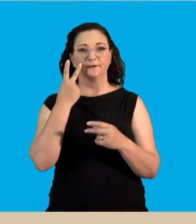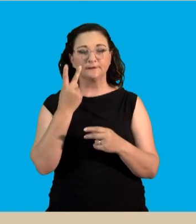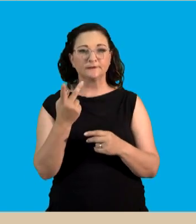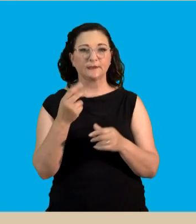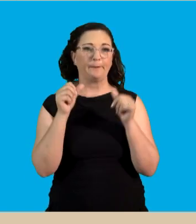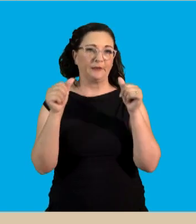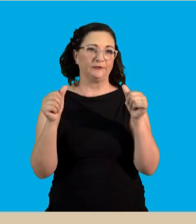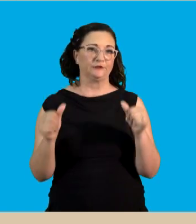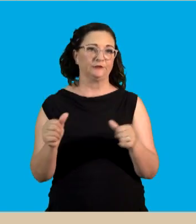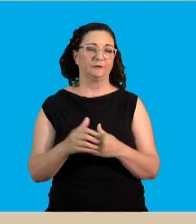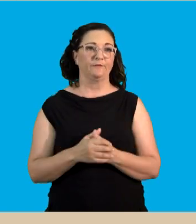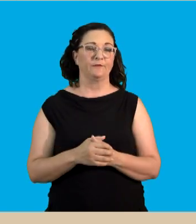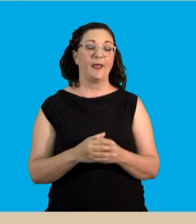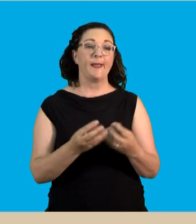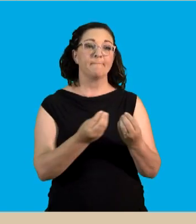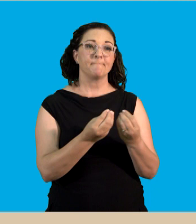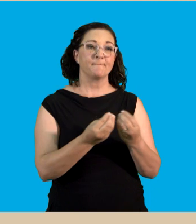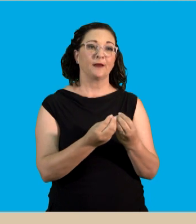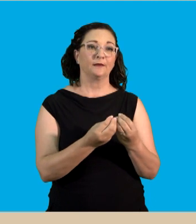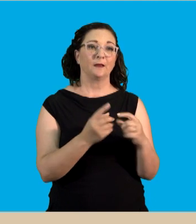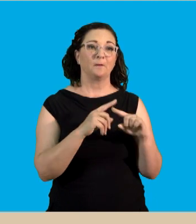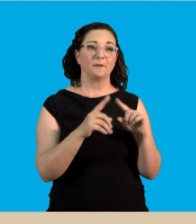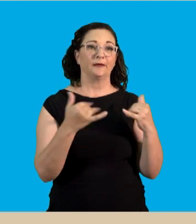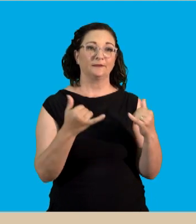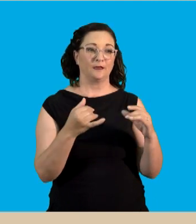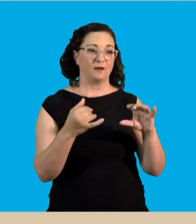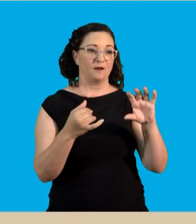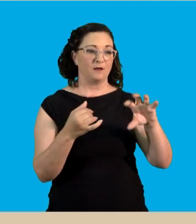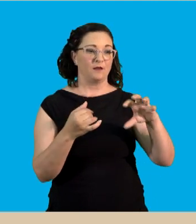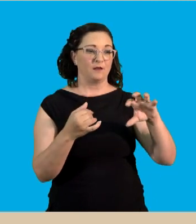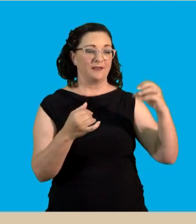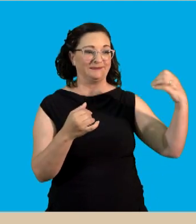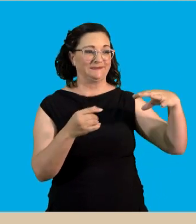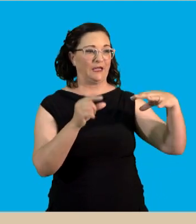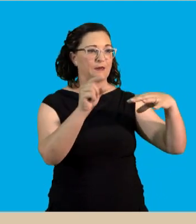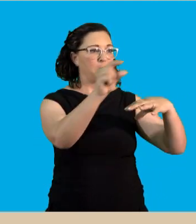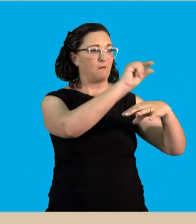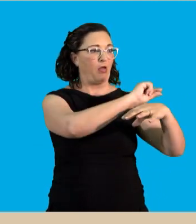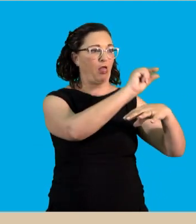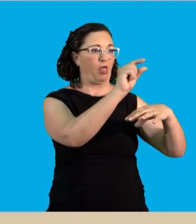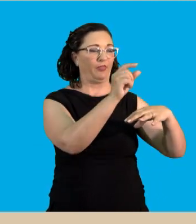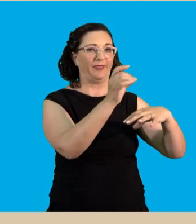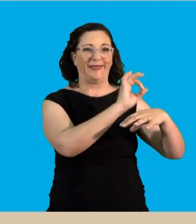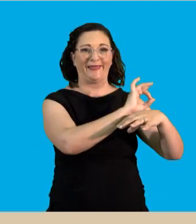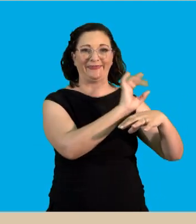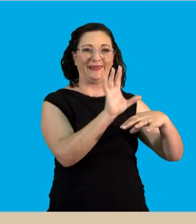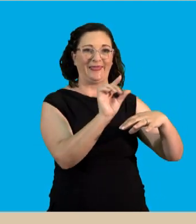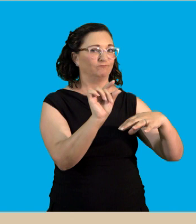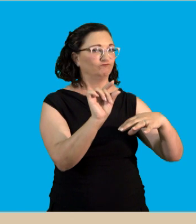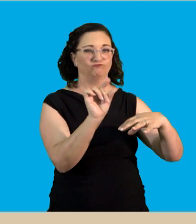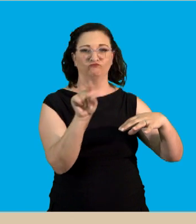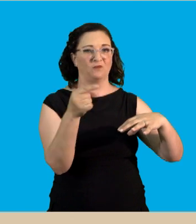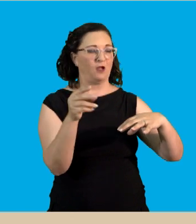shown in the picture. Now, what is a dwarf planet? It is a planet that cannot keep its path clear of